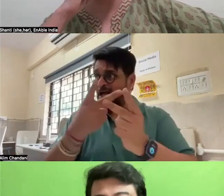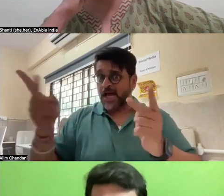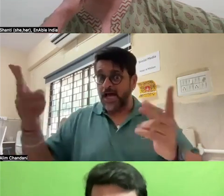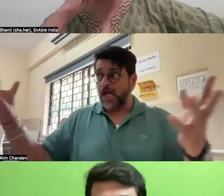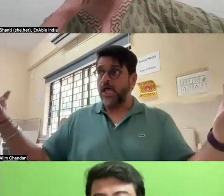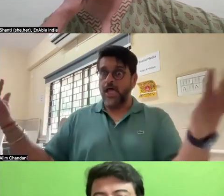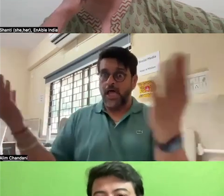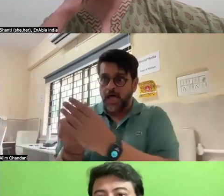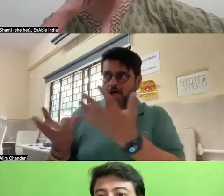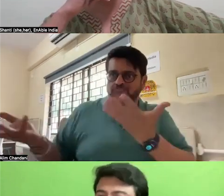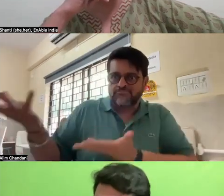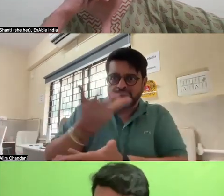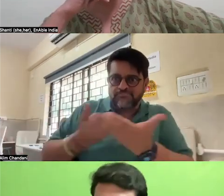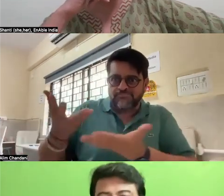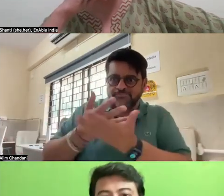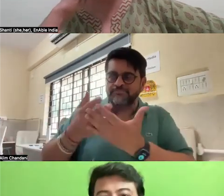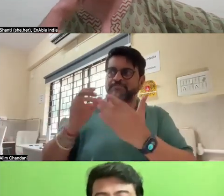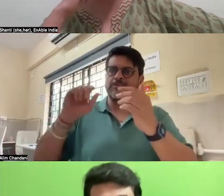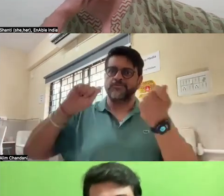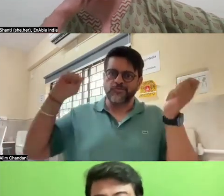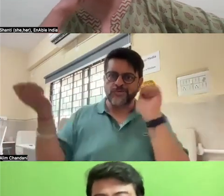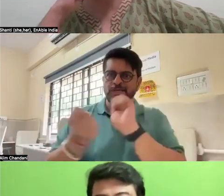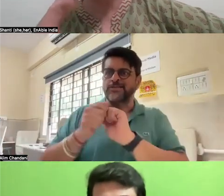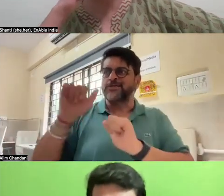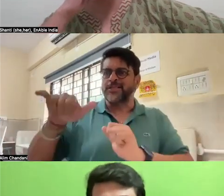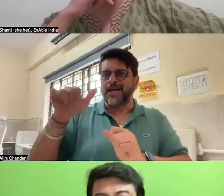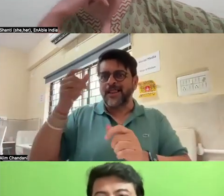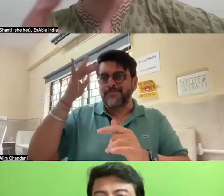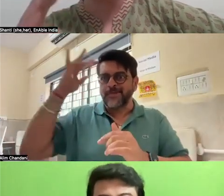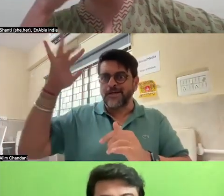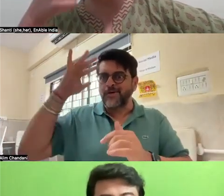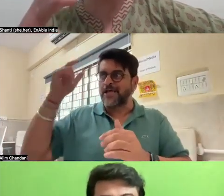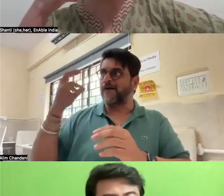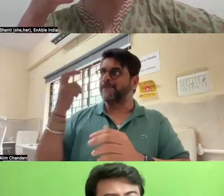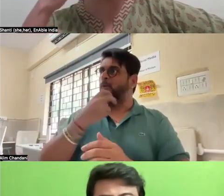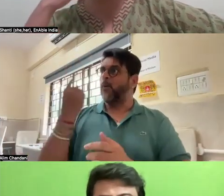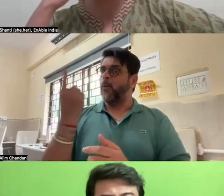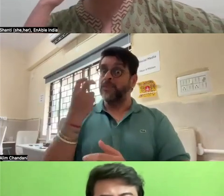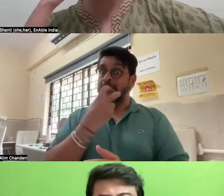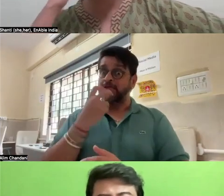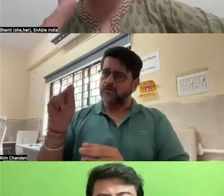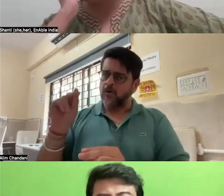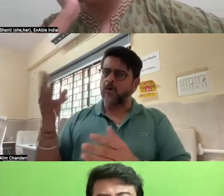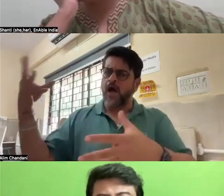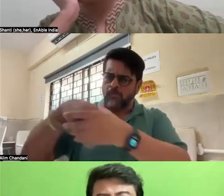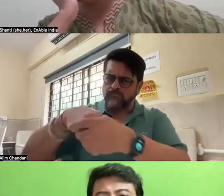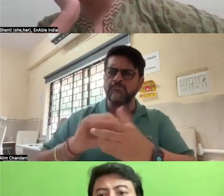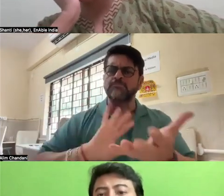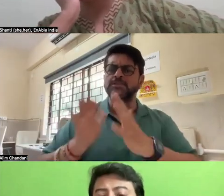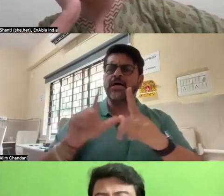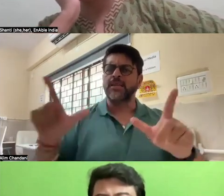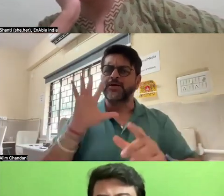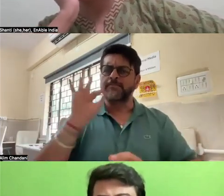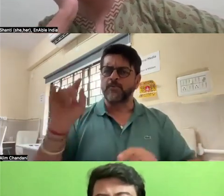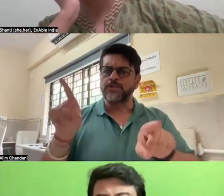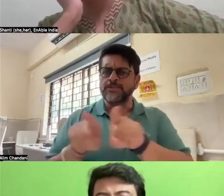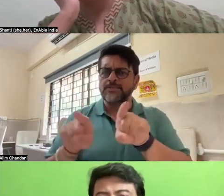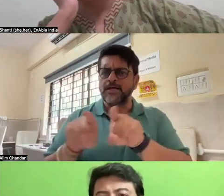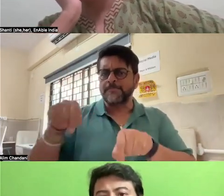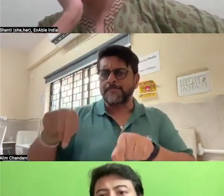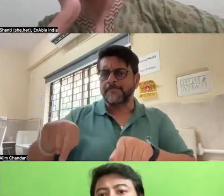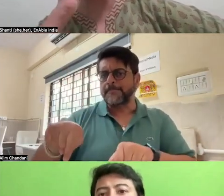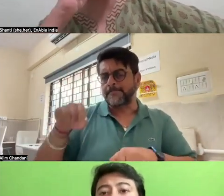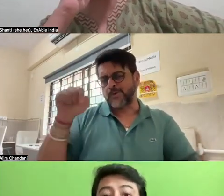on early education, special education for the deaf, organization, NGOs working in different sectors, focusing on